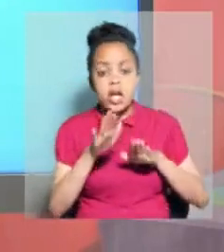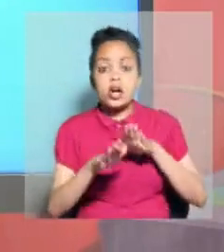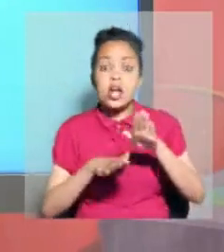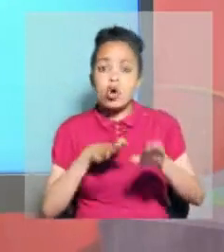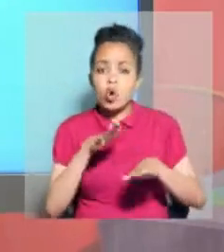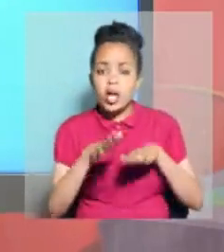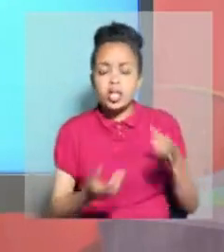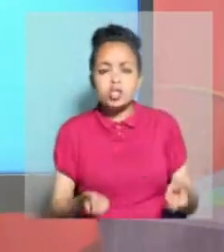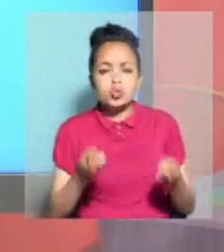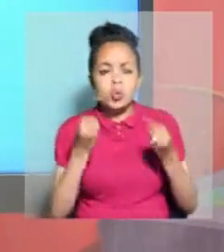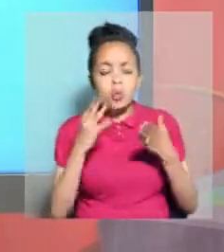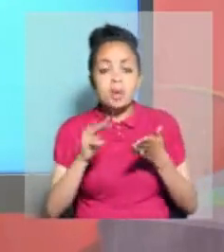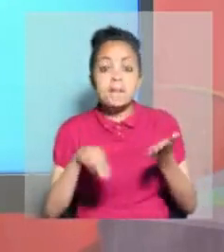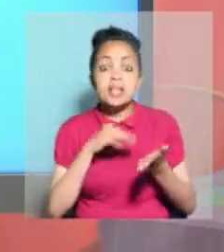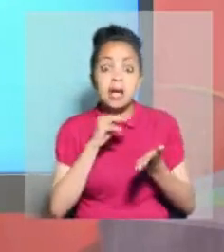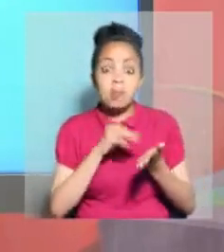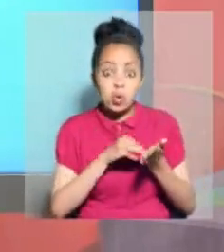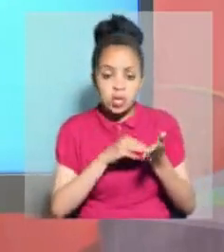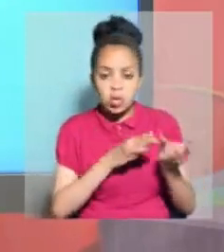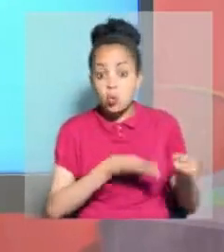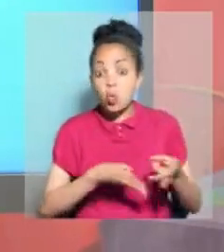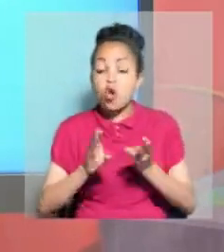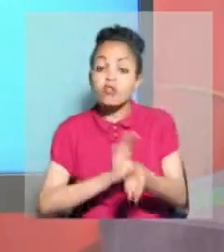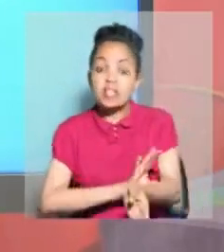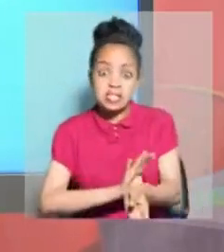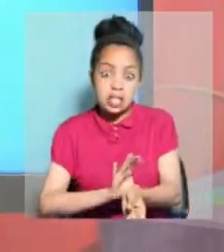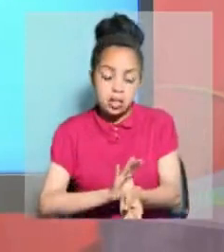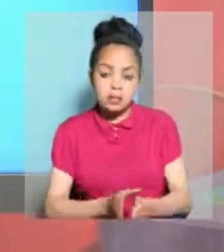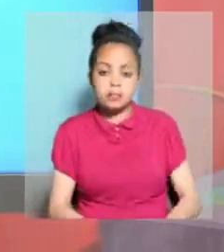regulating so many metabolic pathway of a cell.